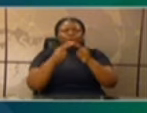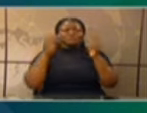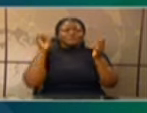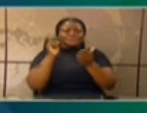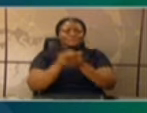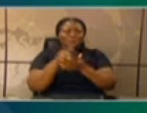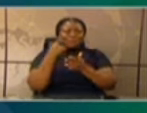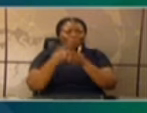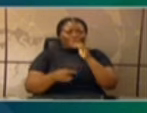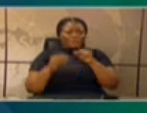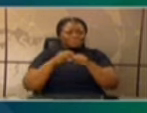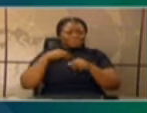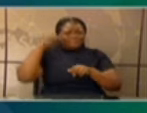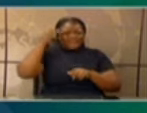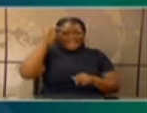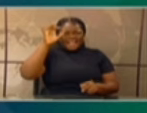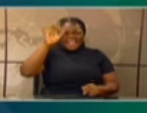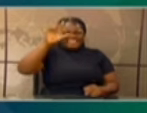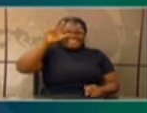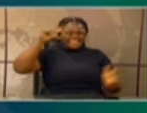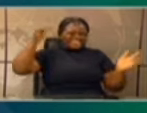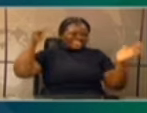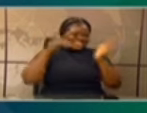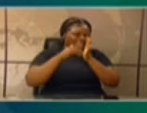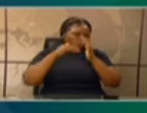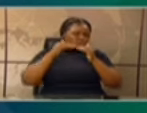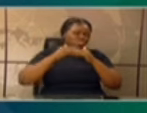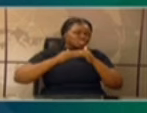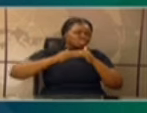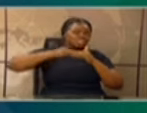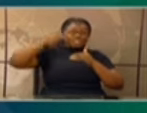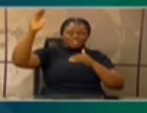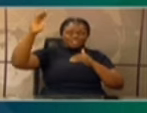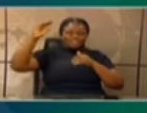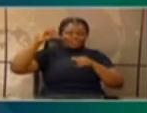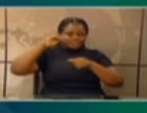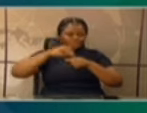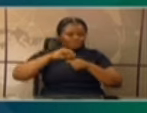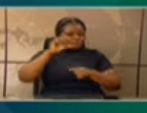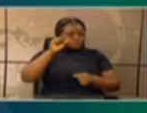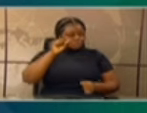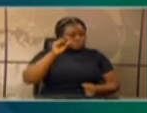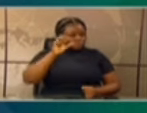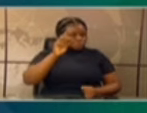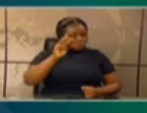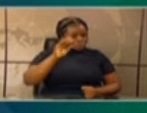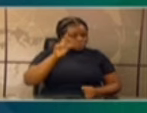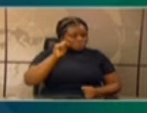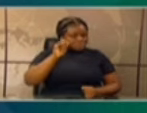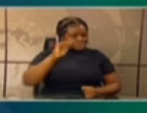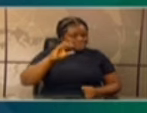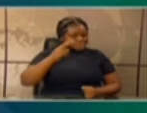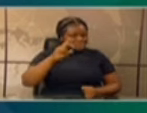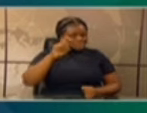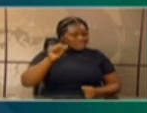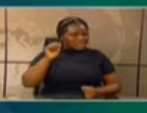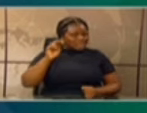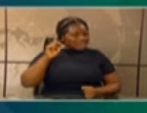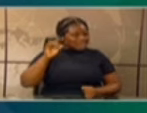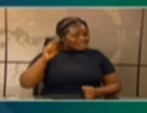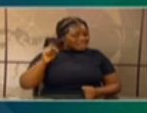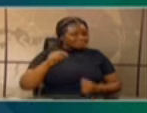to be 83,000 plus. I was Switzerland, no, made it to soa. Won't catch him seven. Why